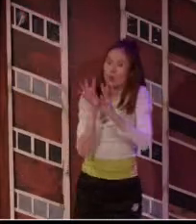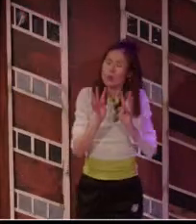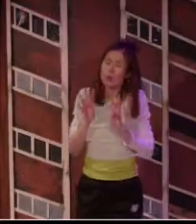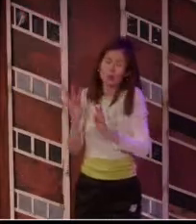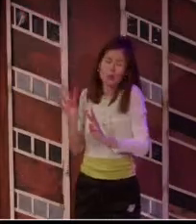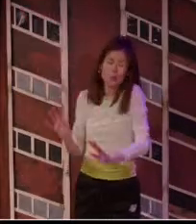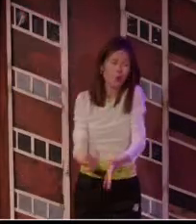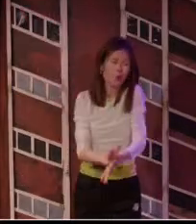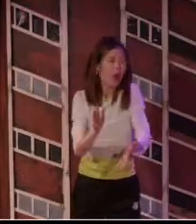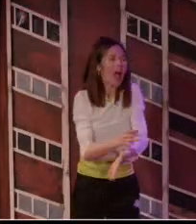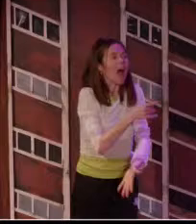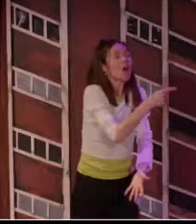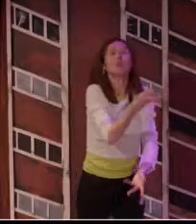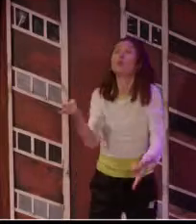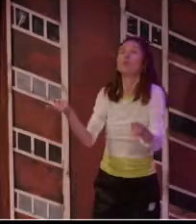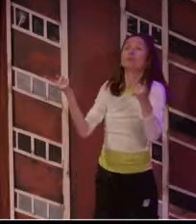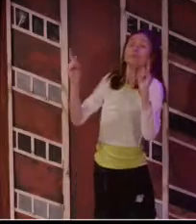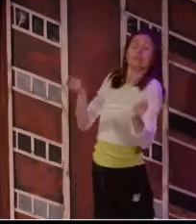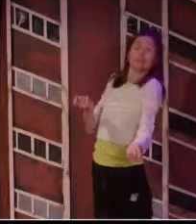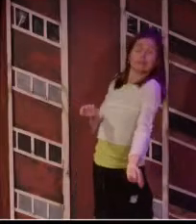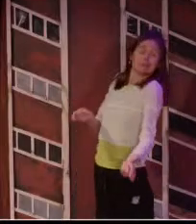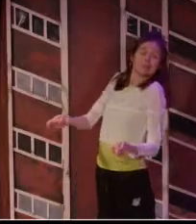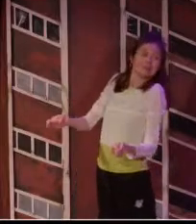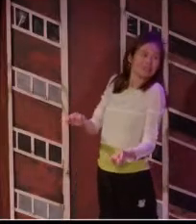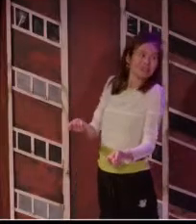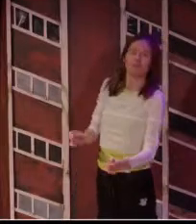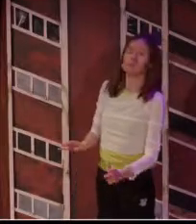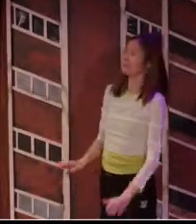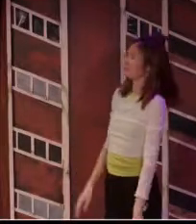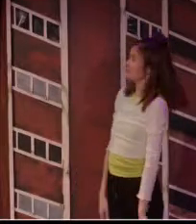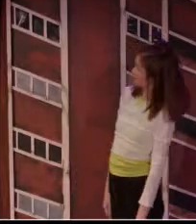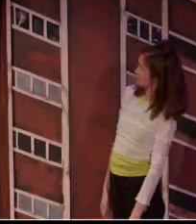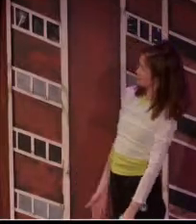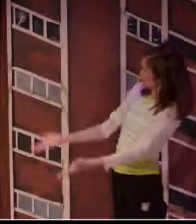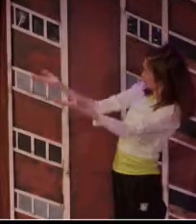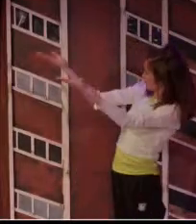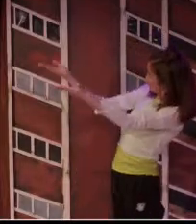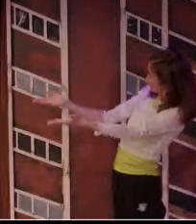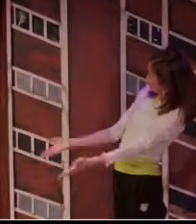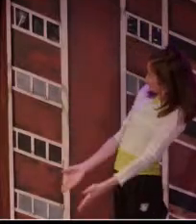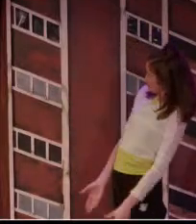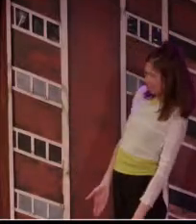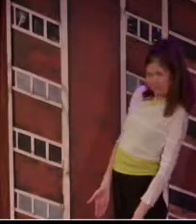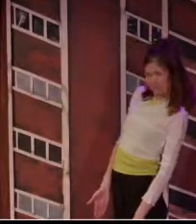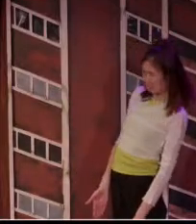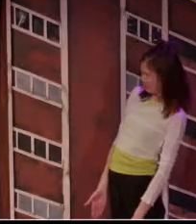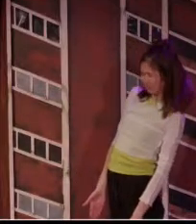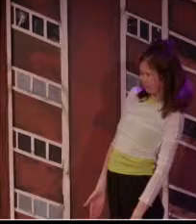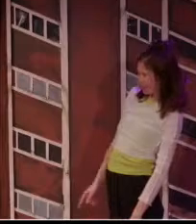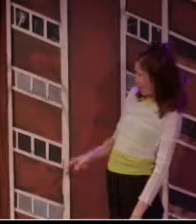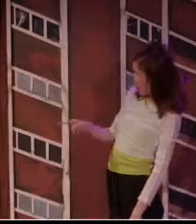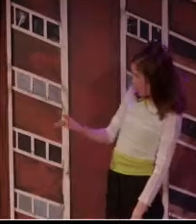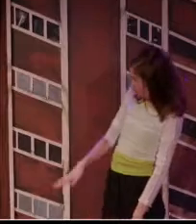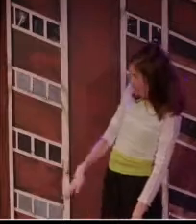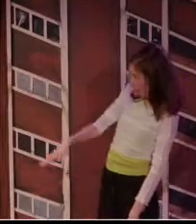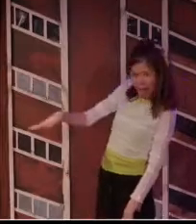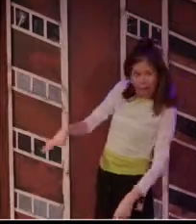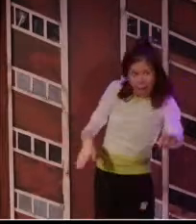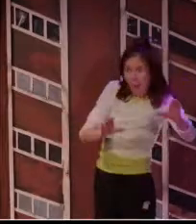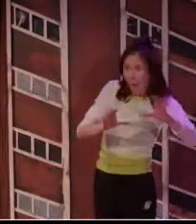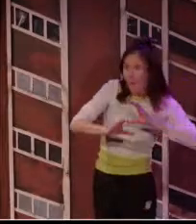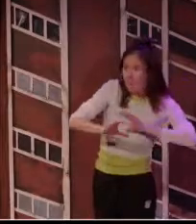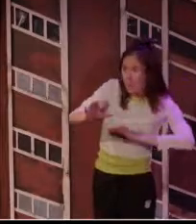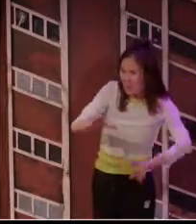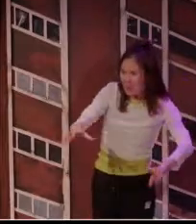it. Gracious love, the heir of Bohemia Park, you have debased yourself in peasant's